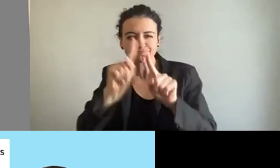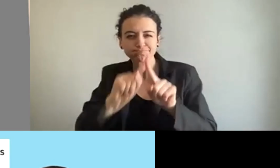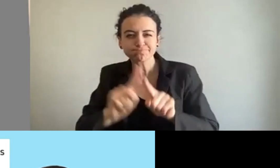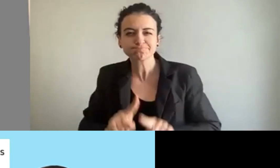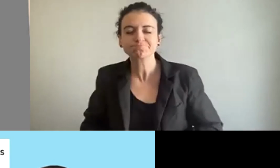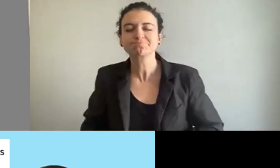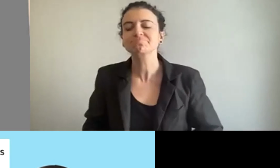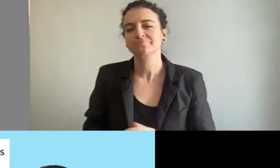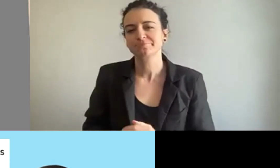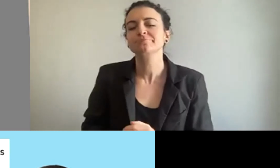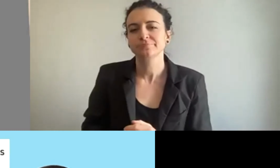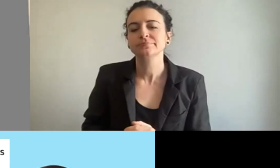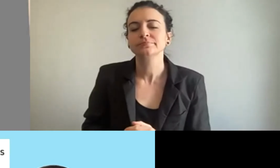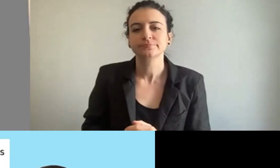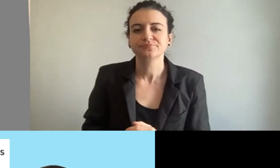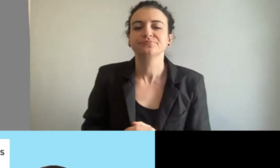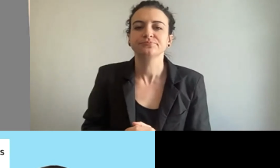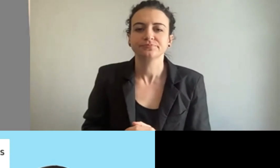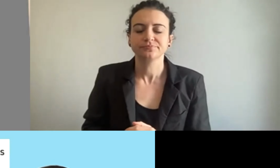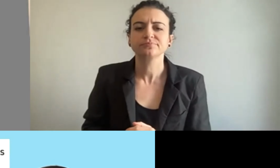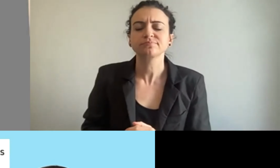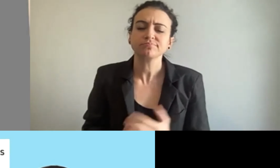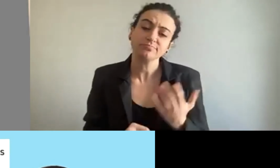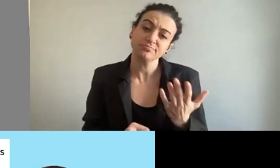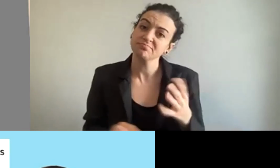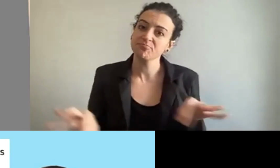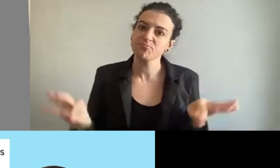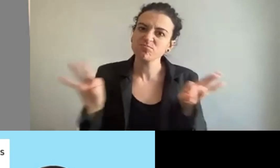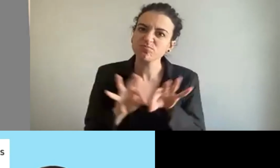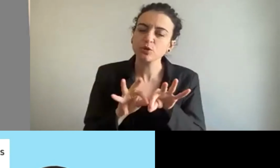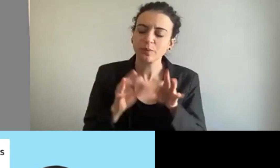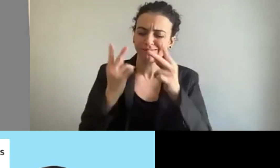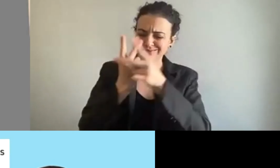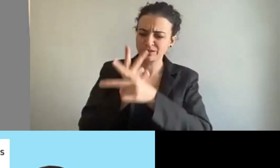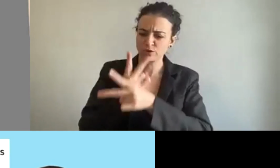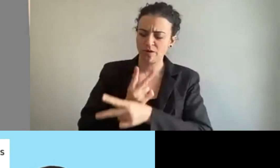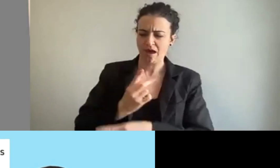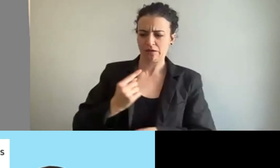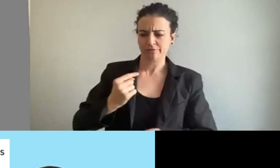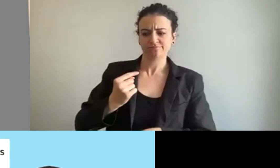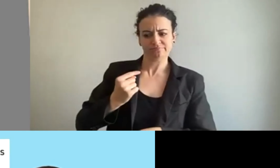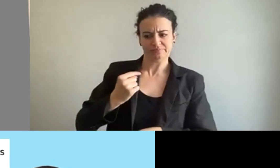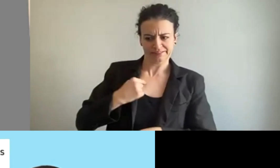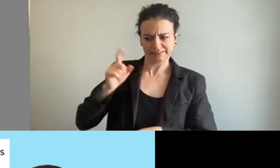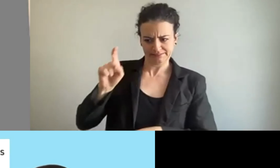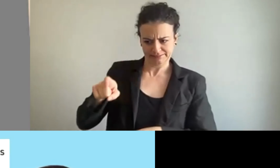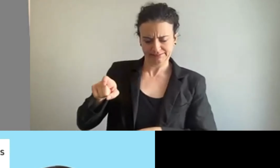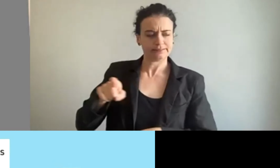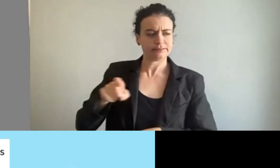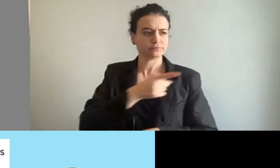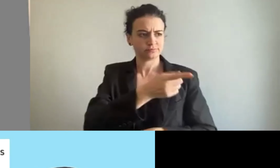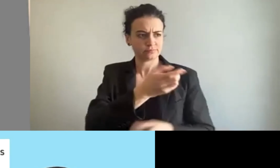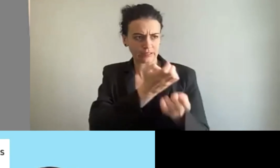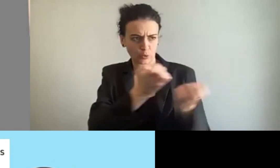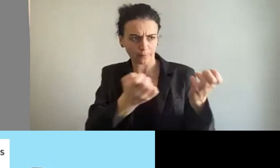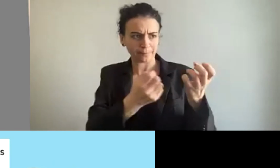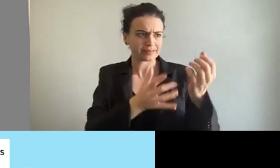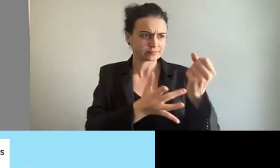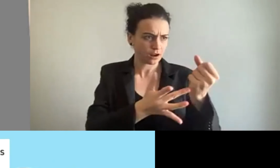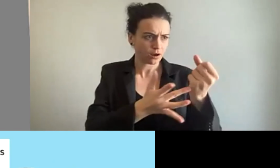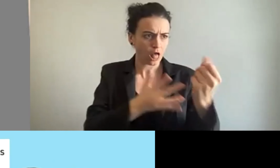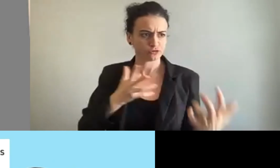technology and see what works for you and what doesn't. All right, that's